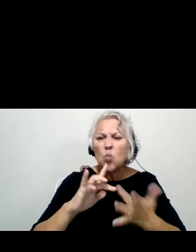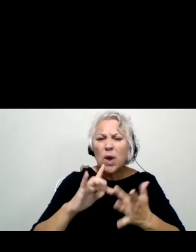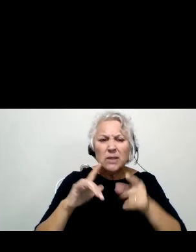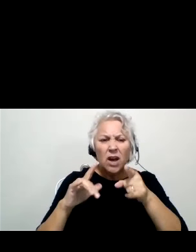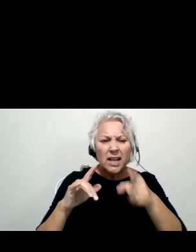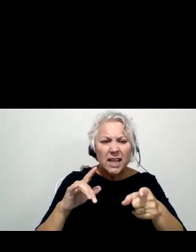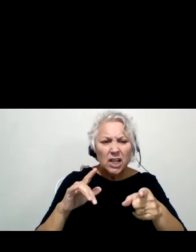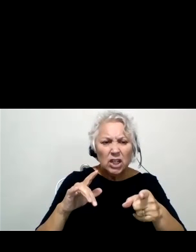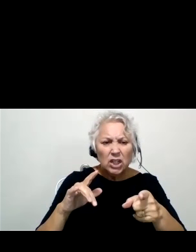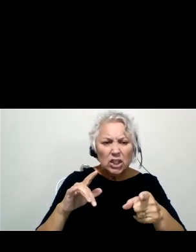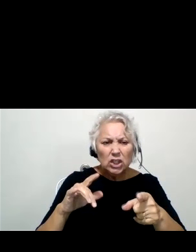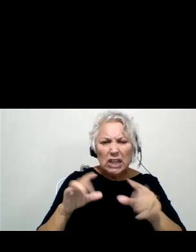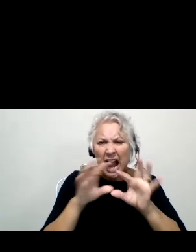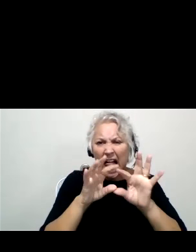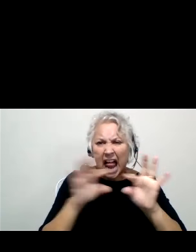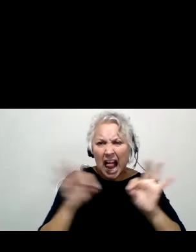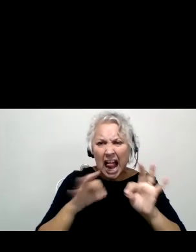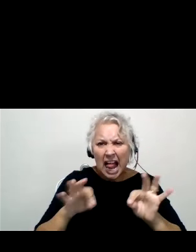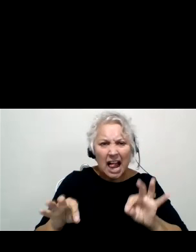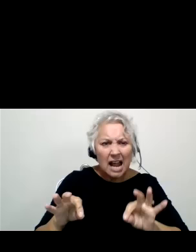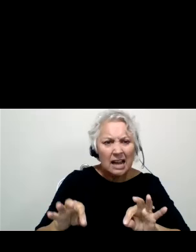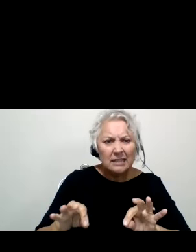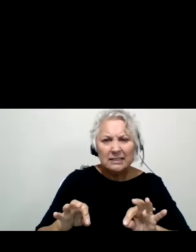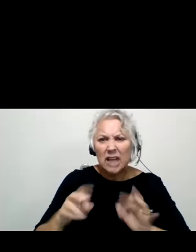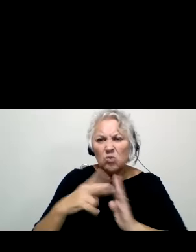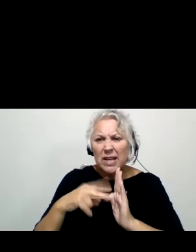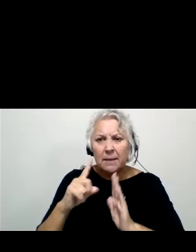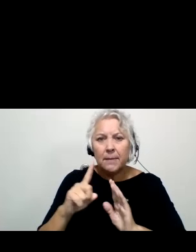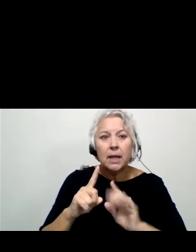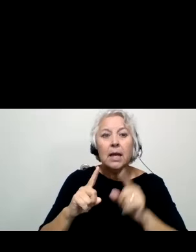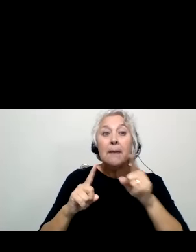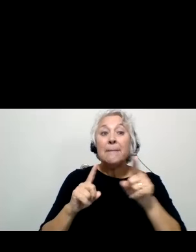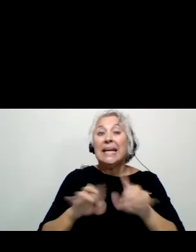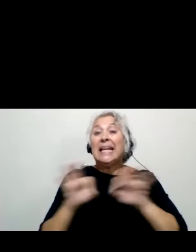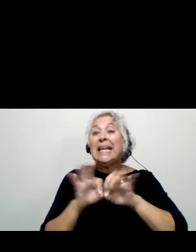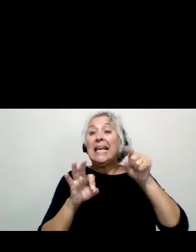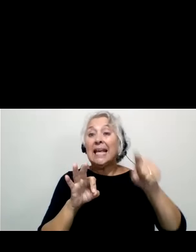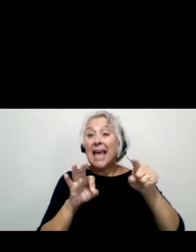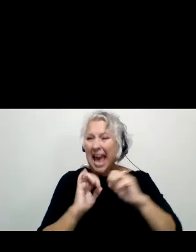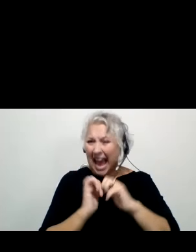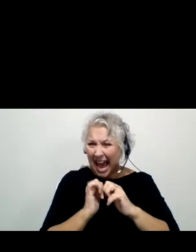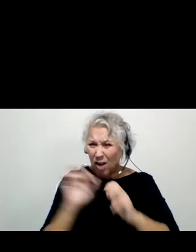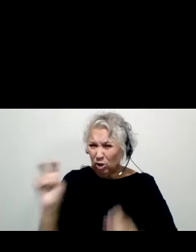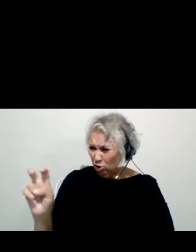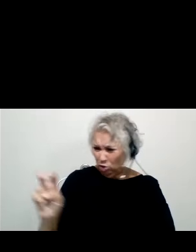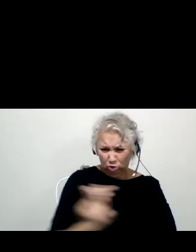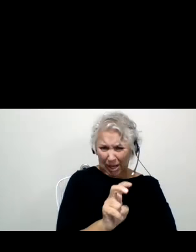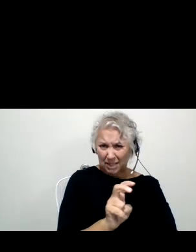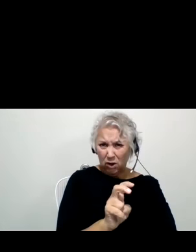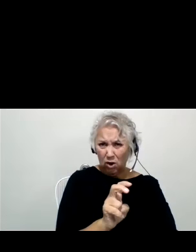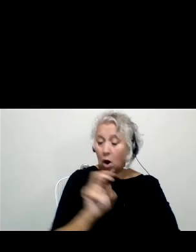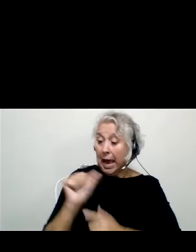here to go to, and I'll read it off in a minute. A key is this, that how do you transfer ownership of